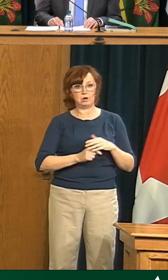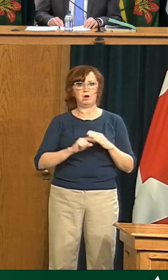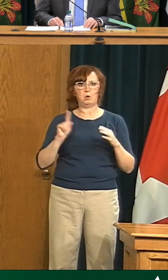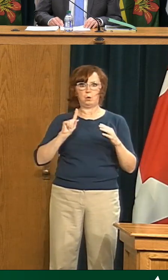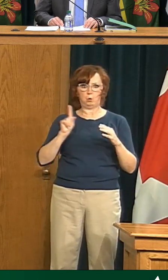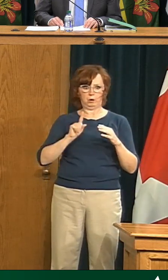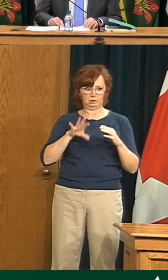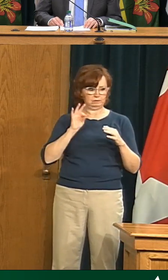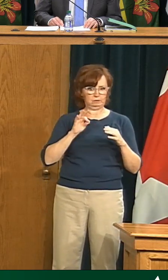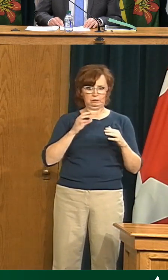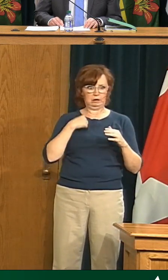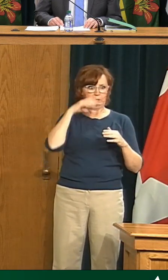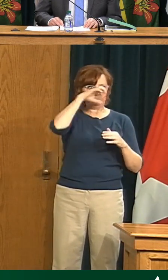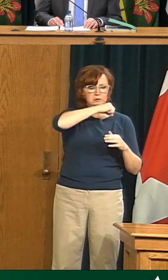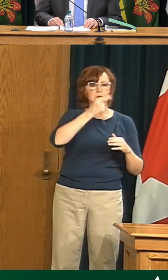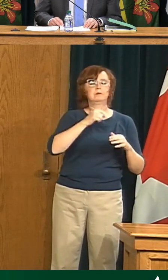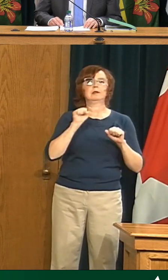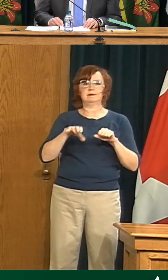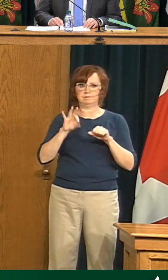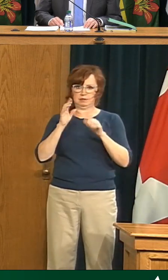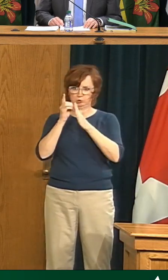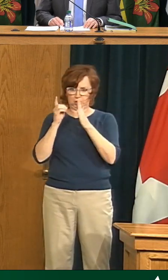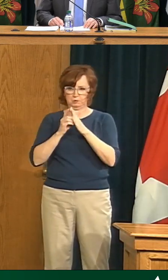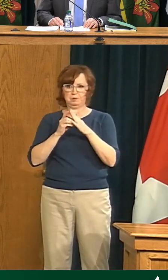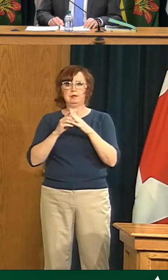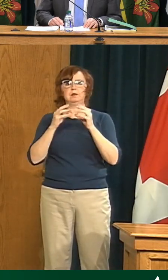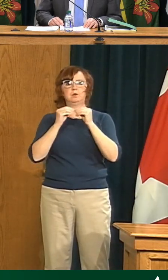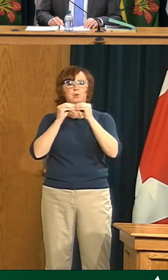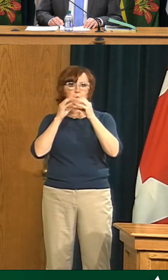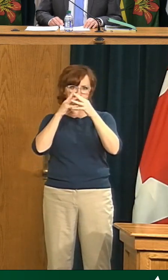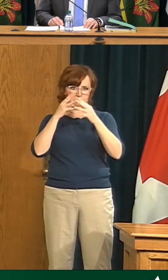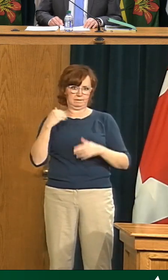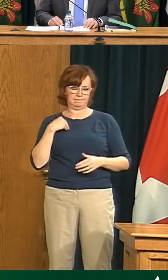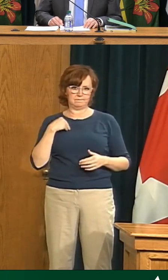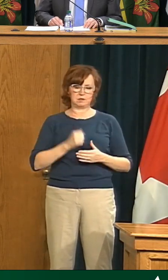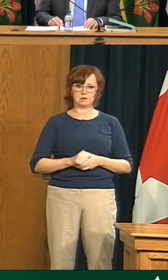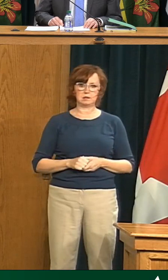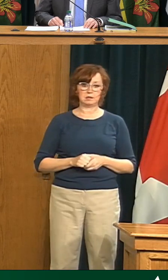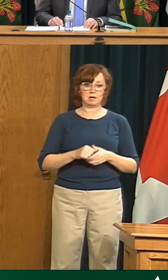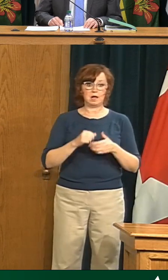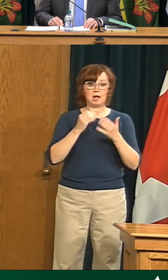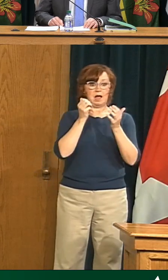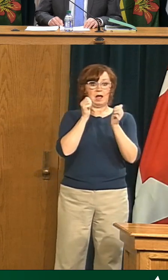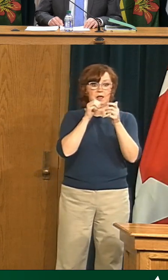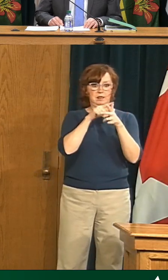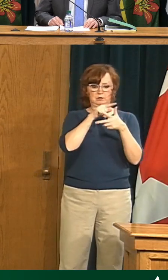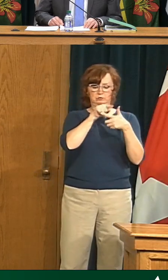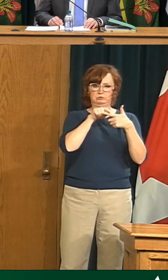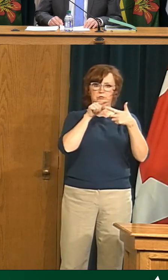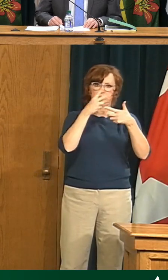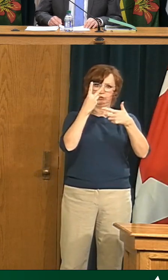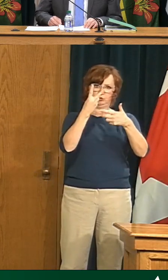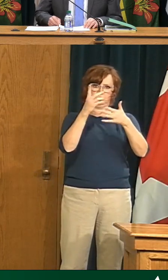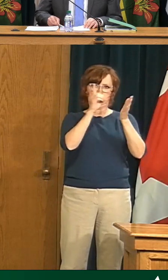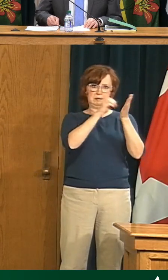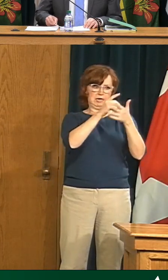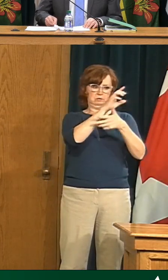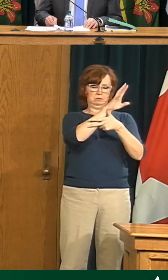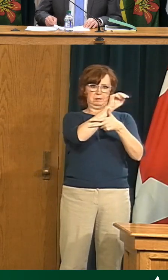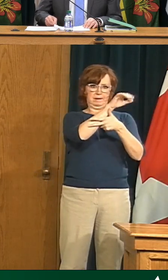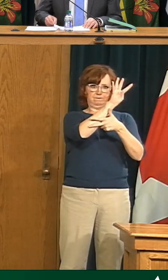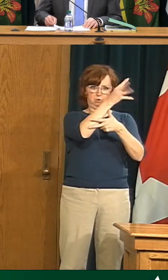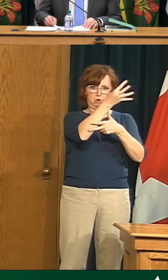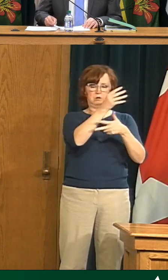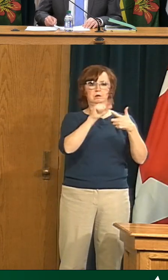government website. At this date, we do not have dates set for any subsequent phases. Those dates